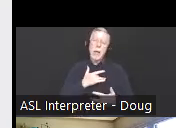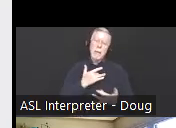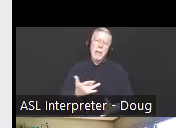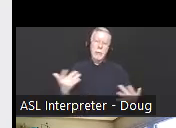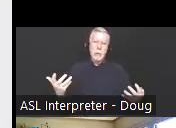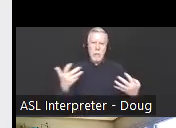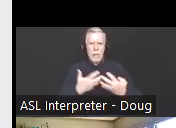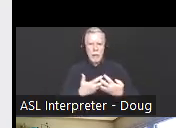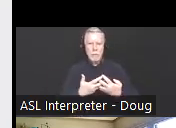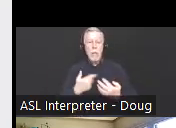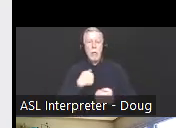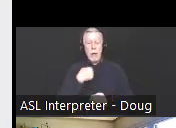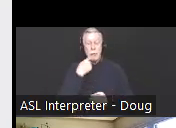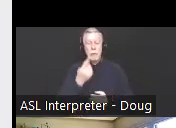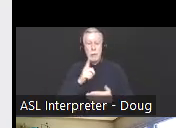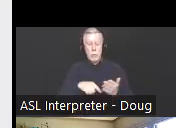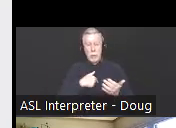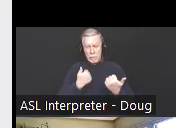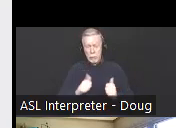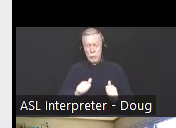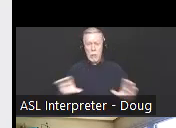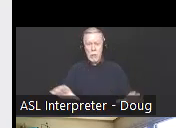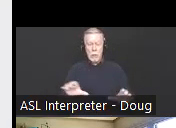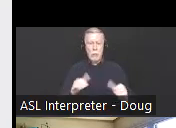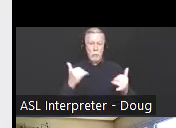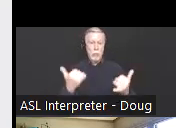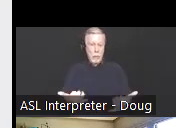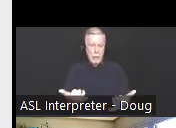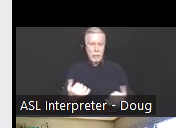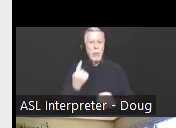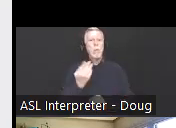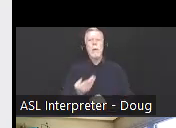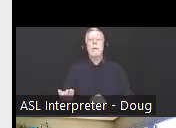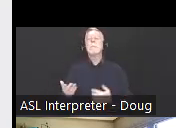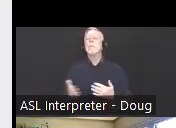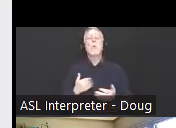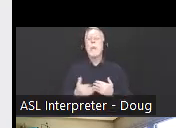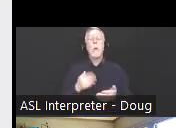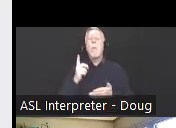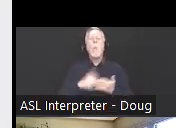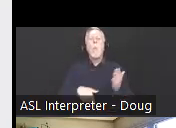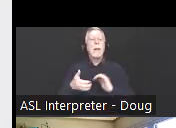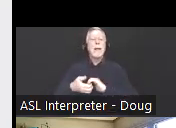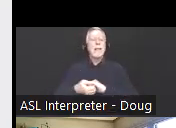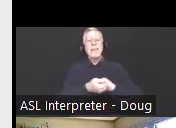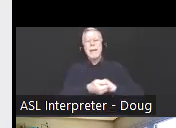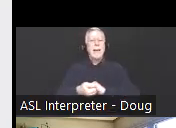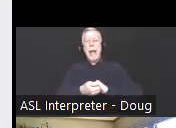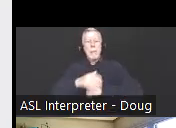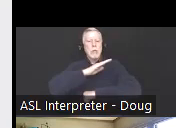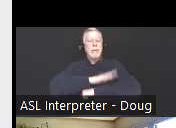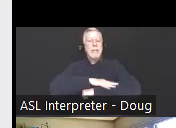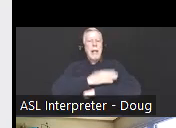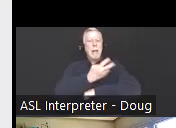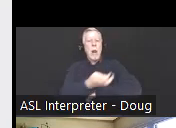just tell you what I'm trying to do now. One of the things is, no matter what the collaborative table is, you need to make